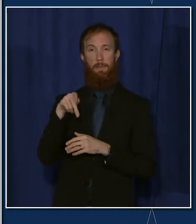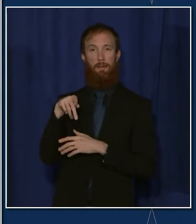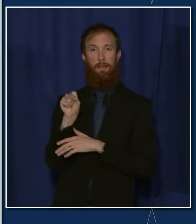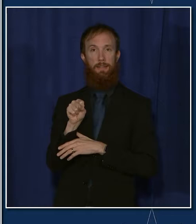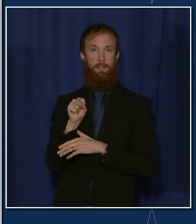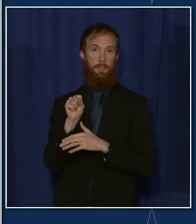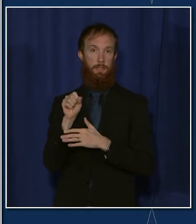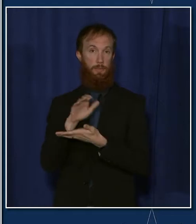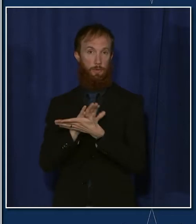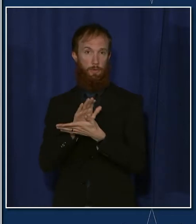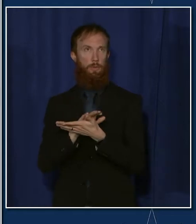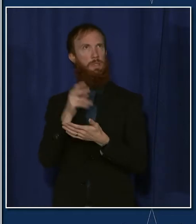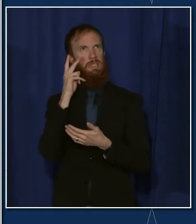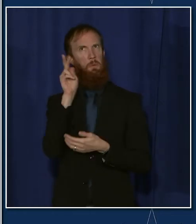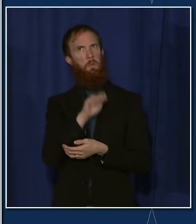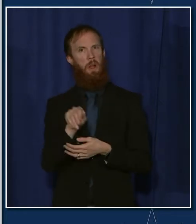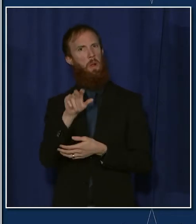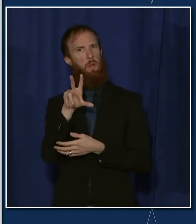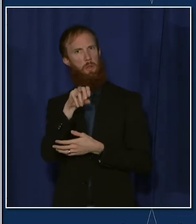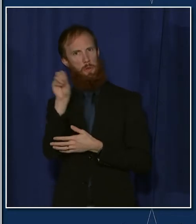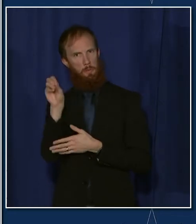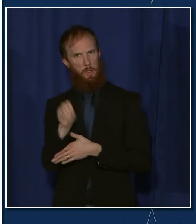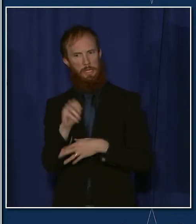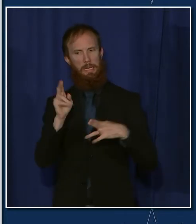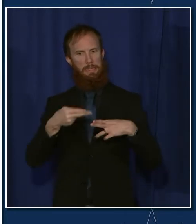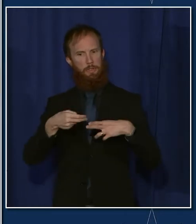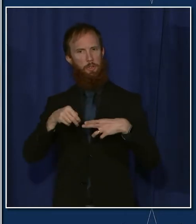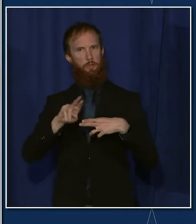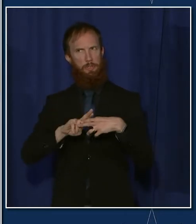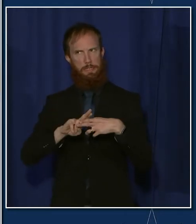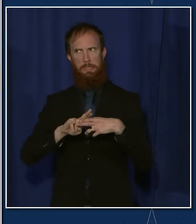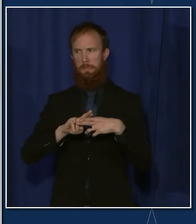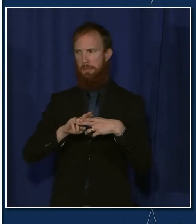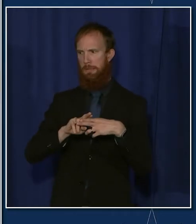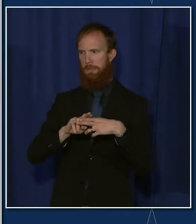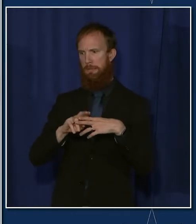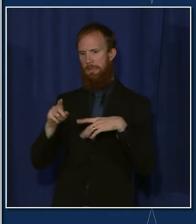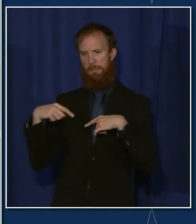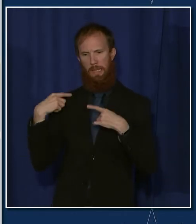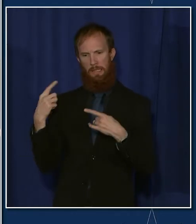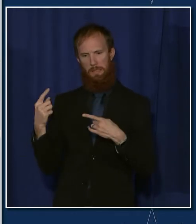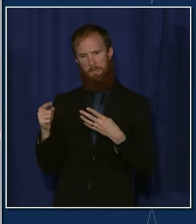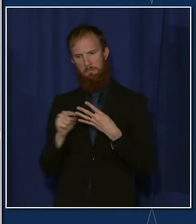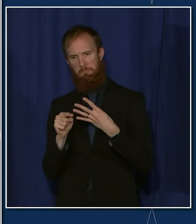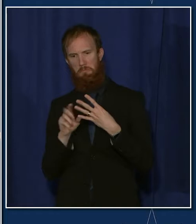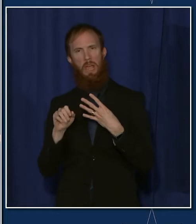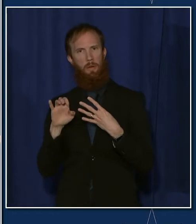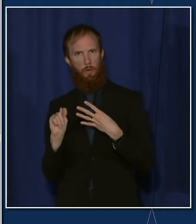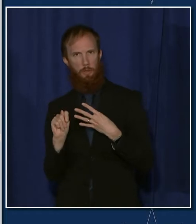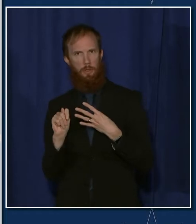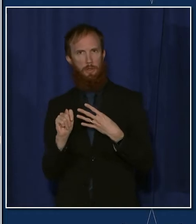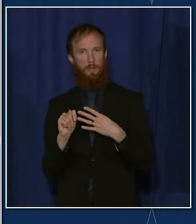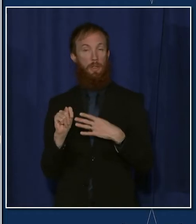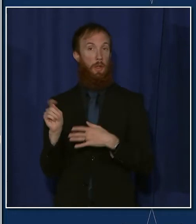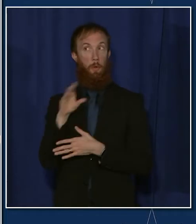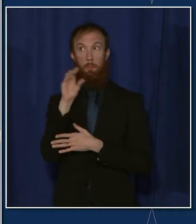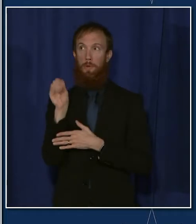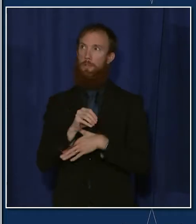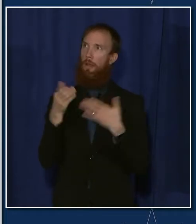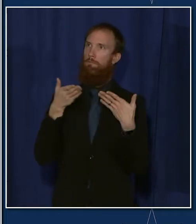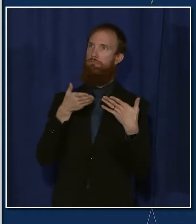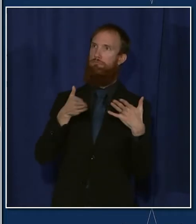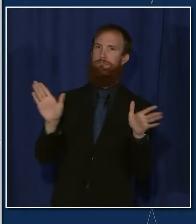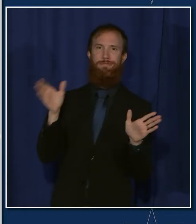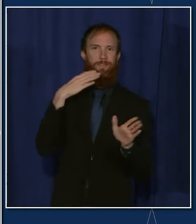a 30% increase in COVID cases since late October. What has the percentage been in cases overall in the city